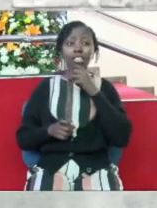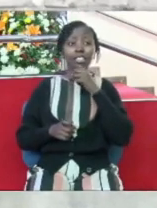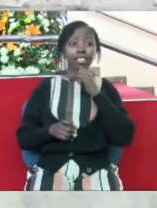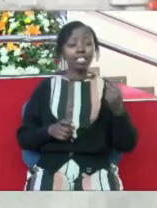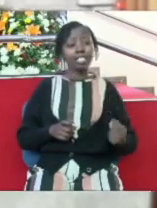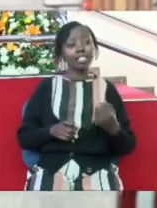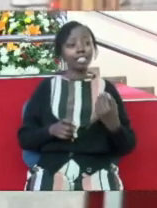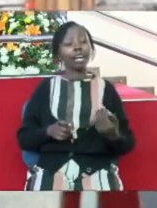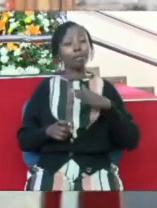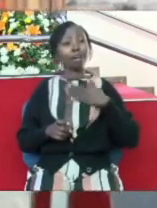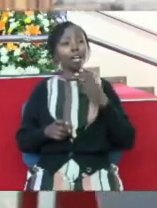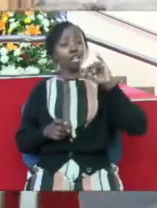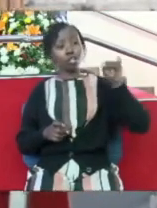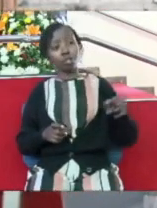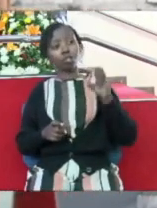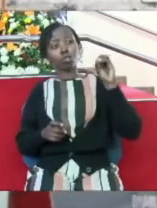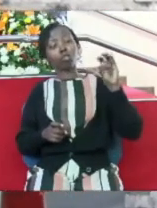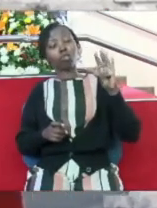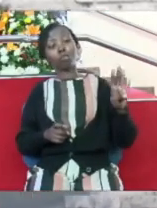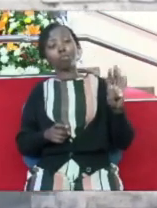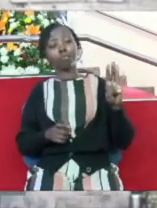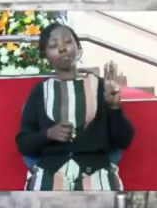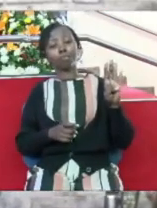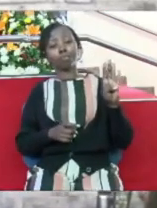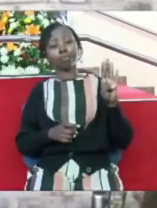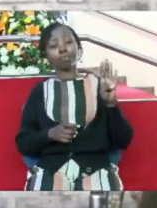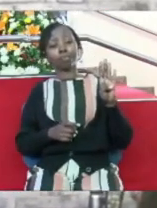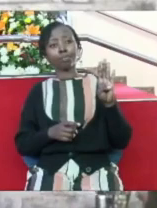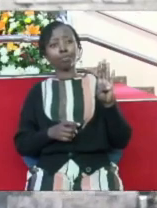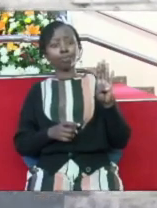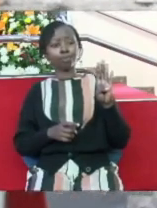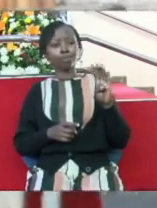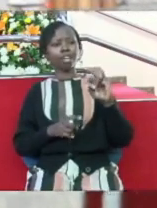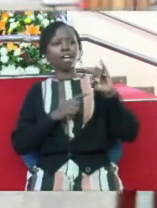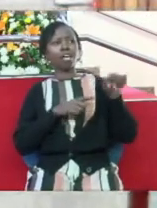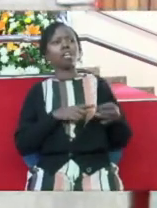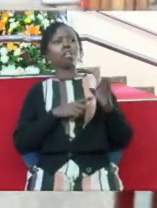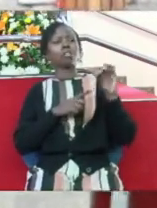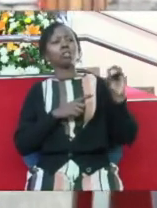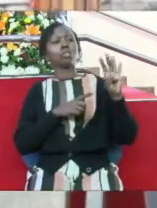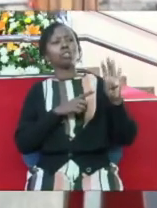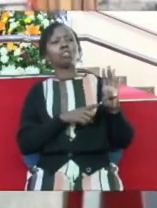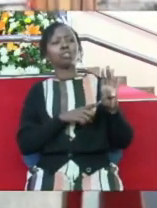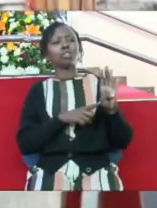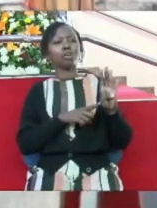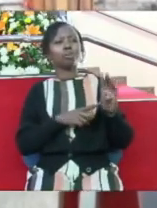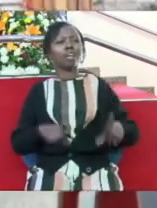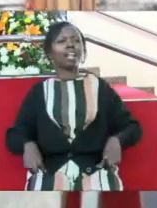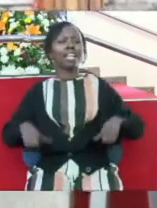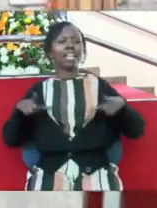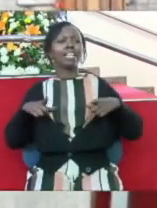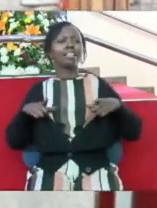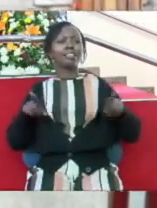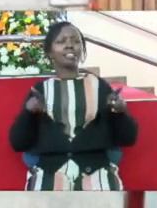wangu Ayubu? Have you seen my son Job? Je, umeona mtu wangu Ayubu? His ways are pleasing to me. Ya kwamba njia zake zinanipendeza.